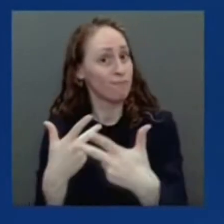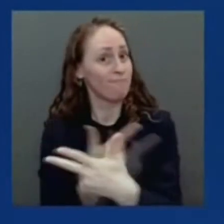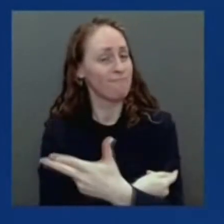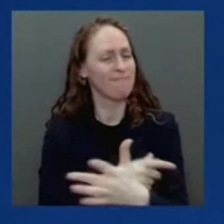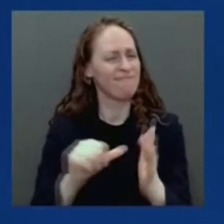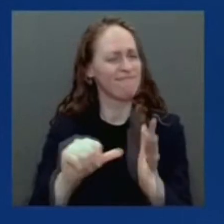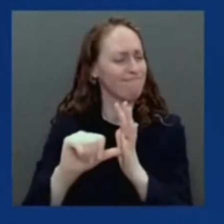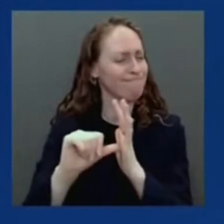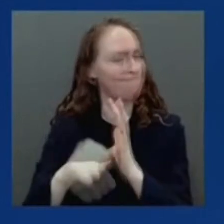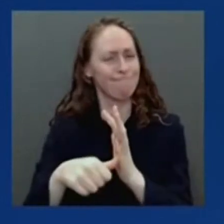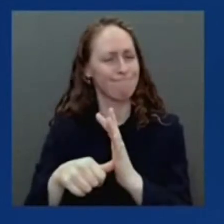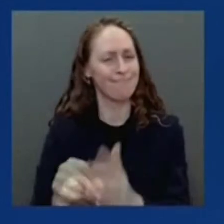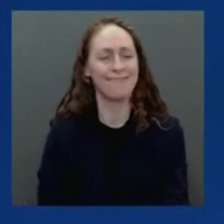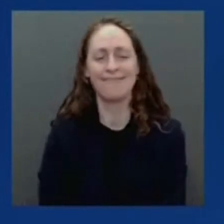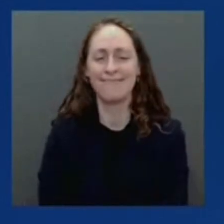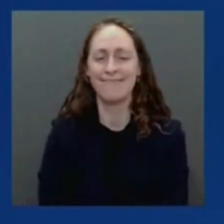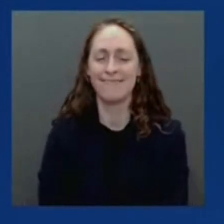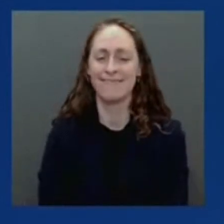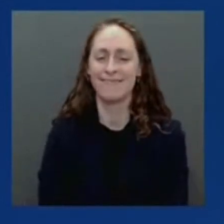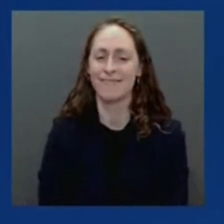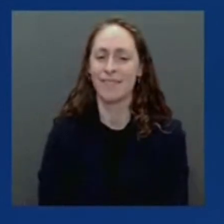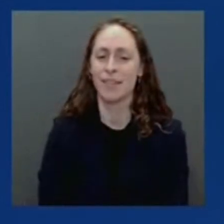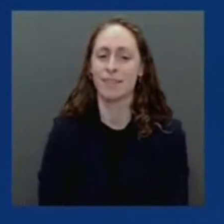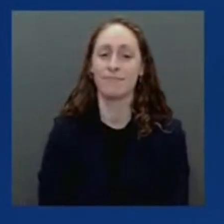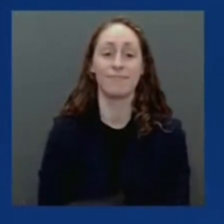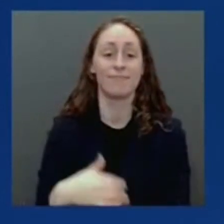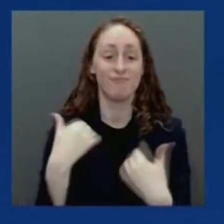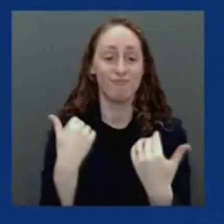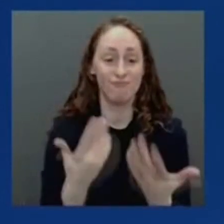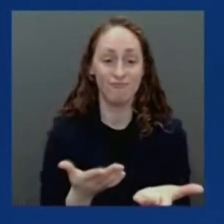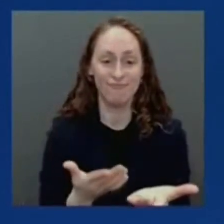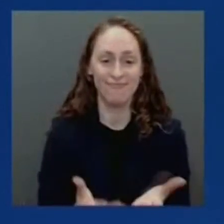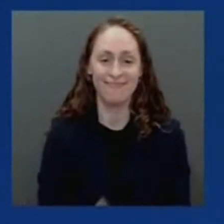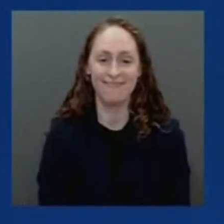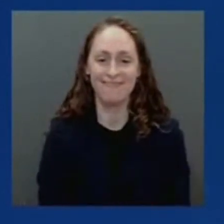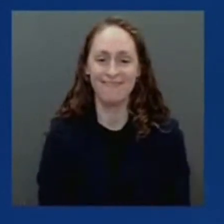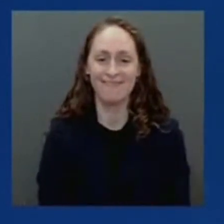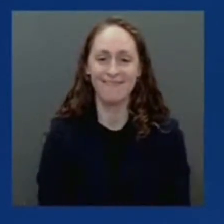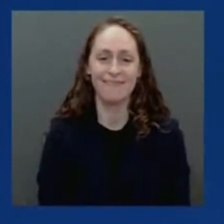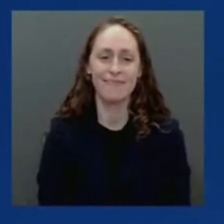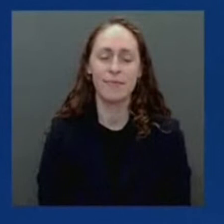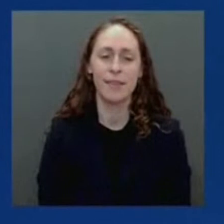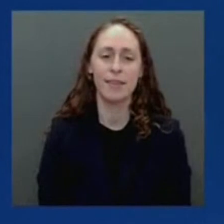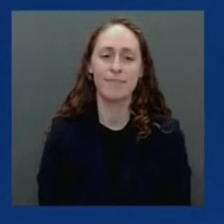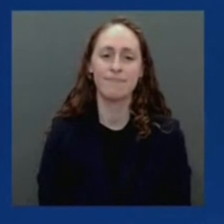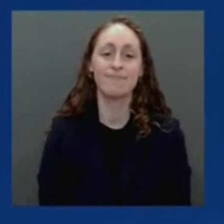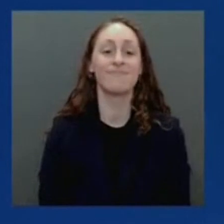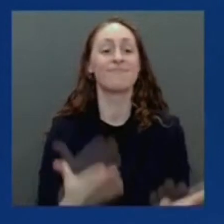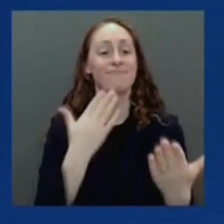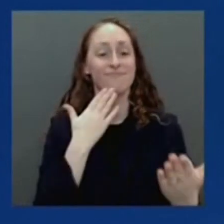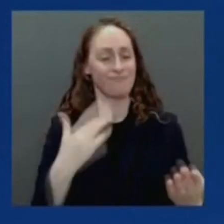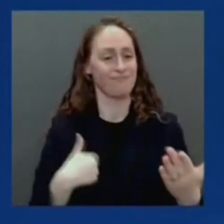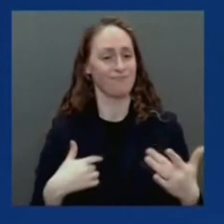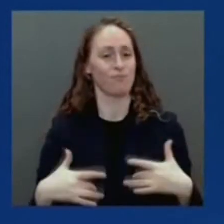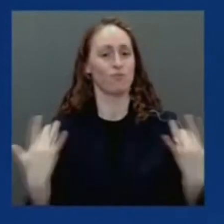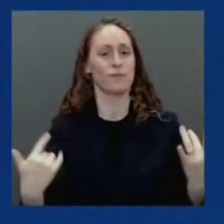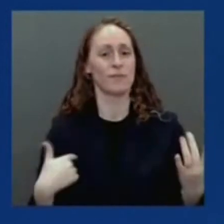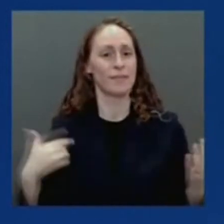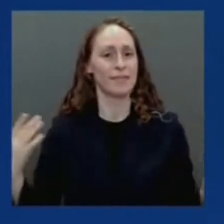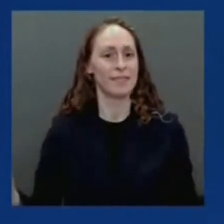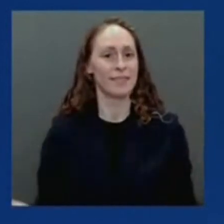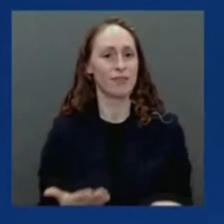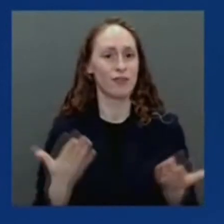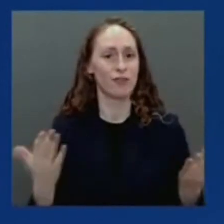Well, thank you so much, Dr. Fauci, and it's good to be with everyone again today. As many of you know, the FDA has now received